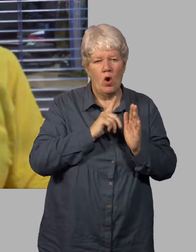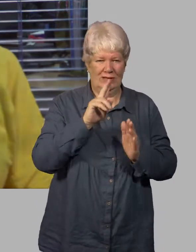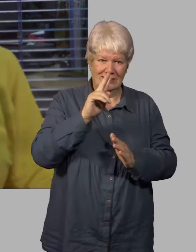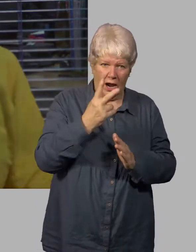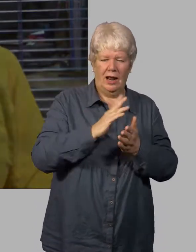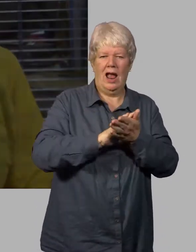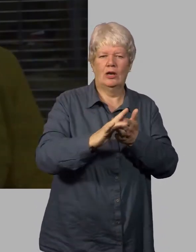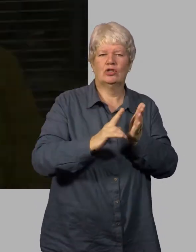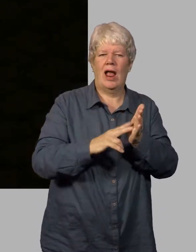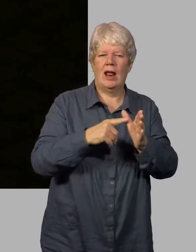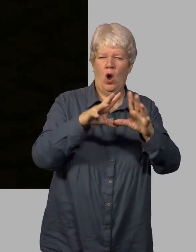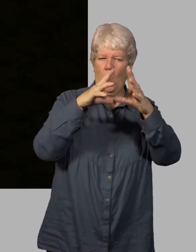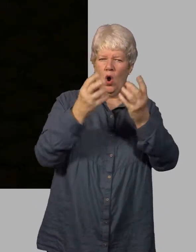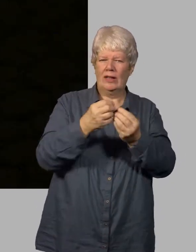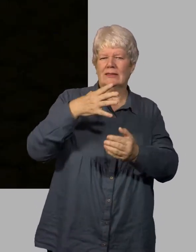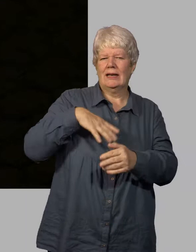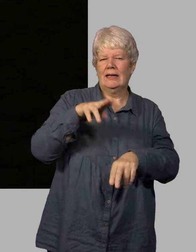H&A.